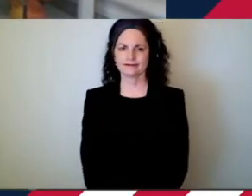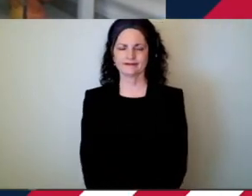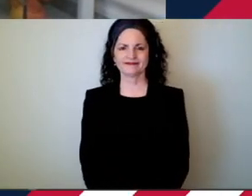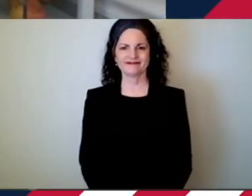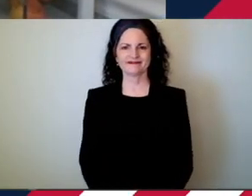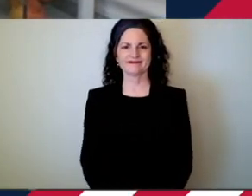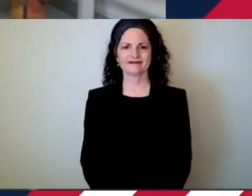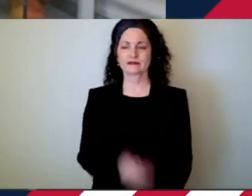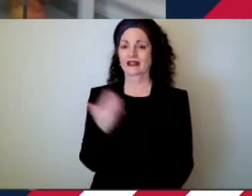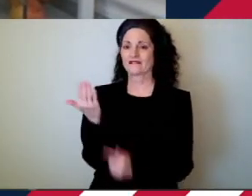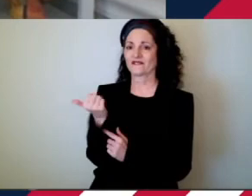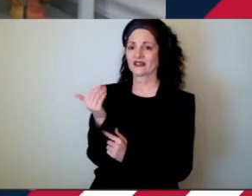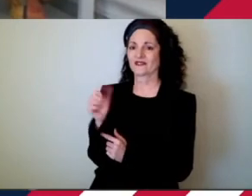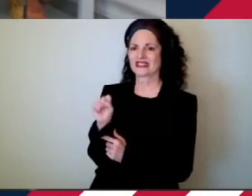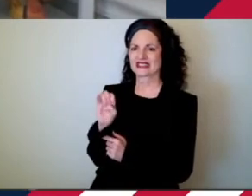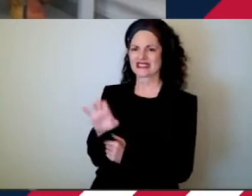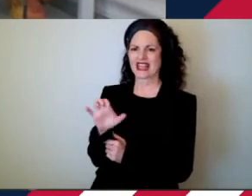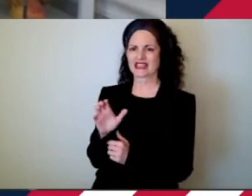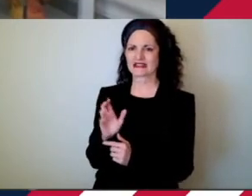15 seconds.